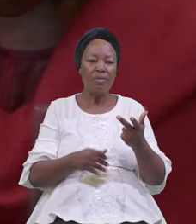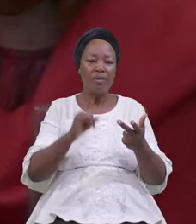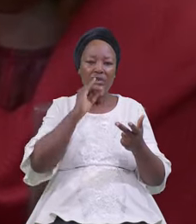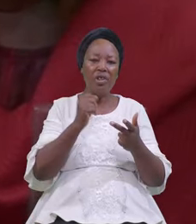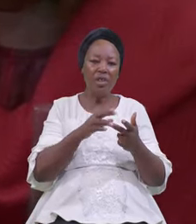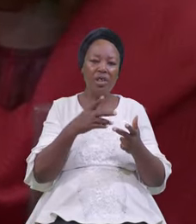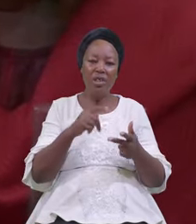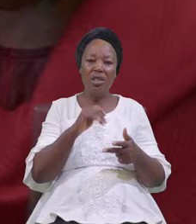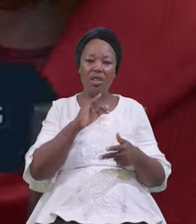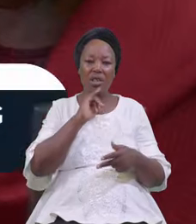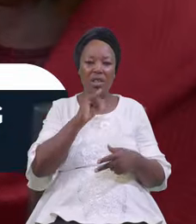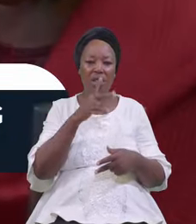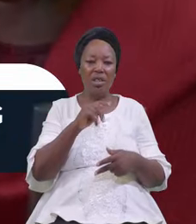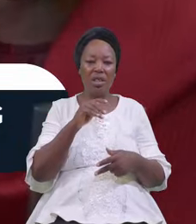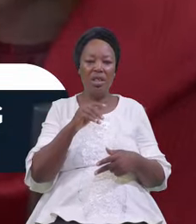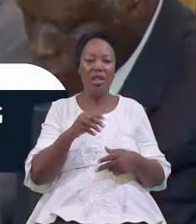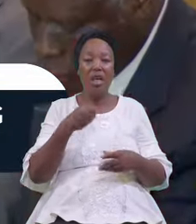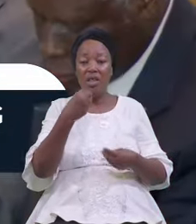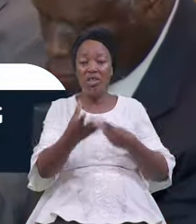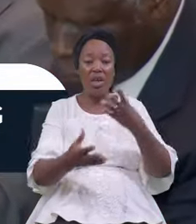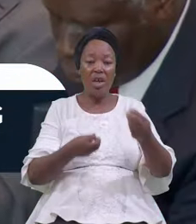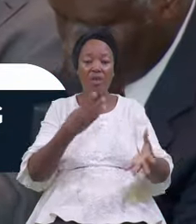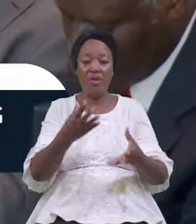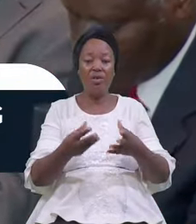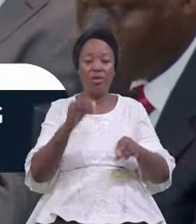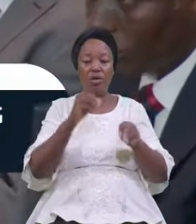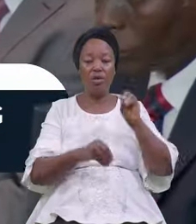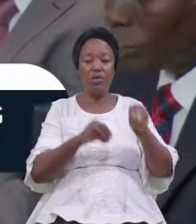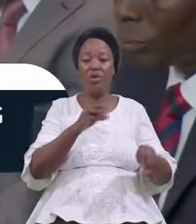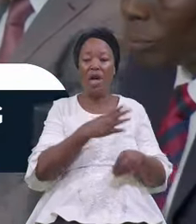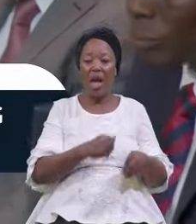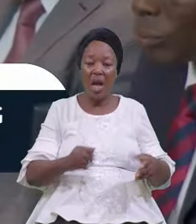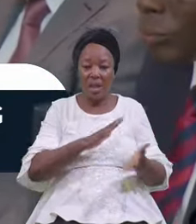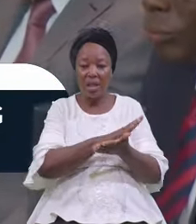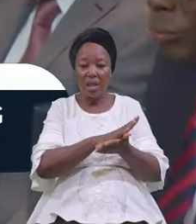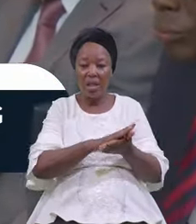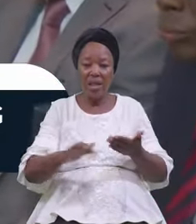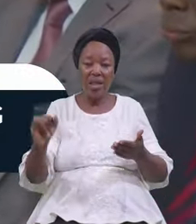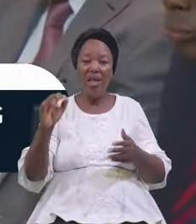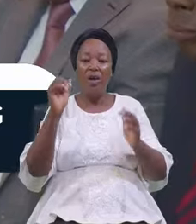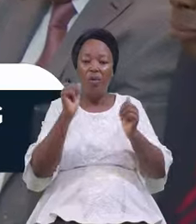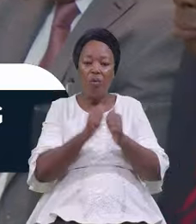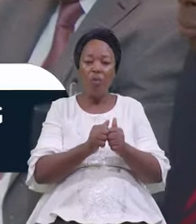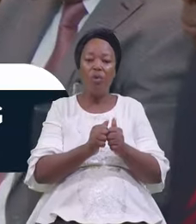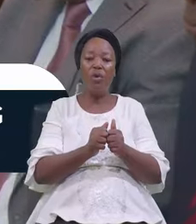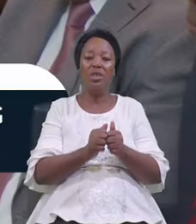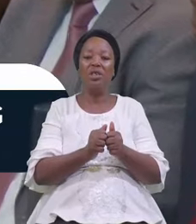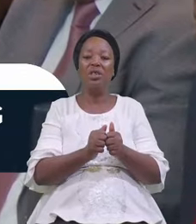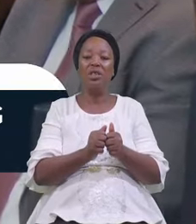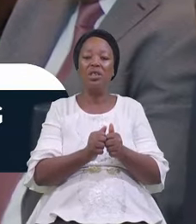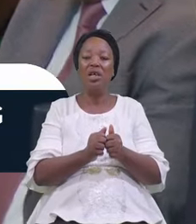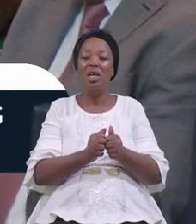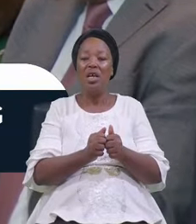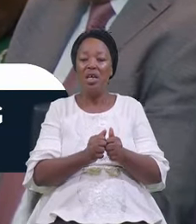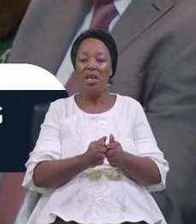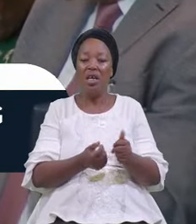generous contribution and cleaning within with increasing love.